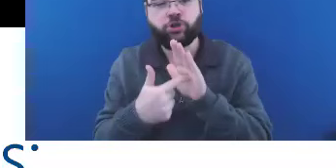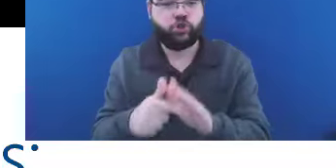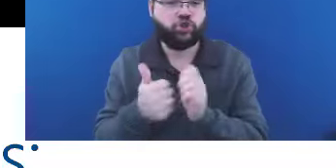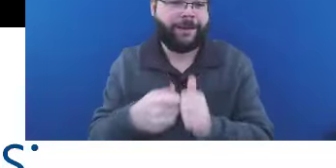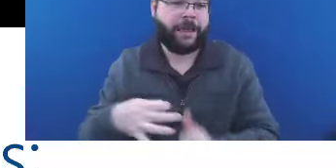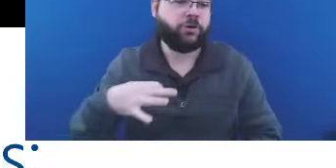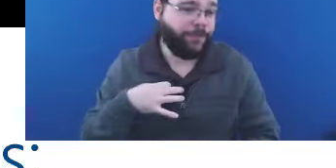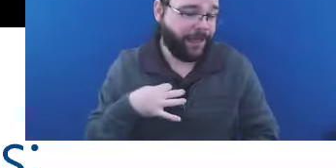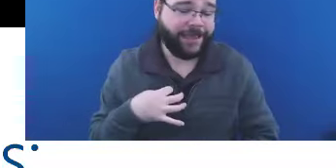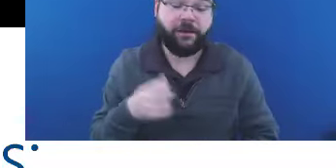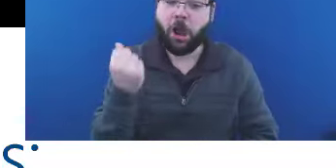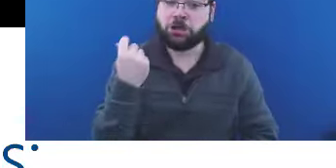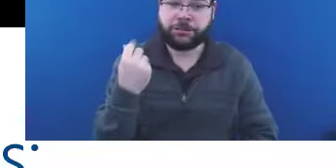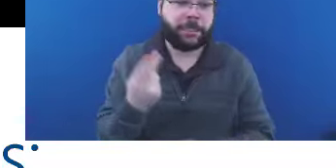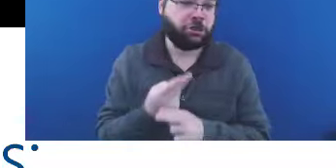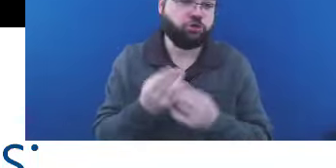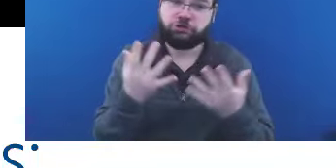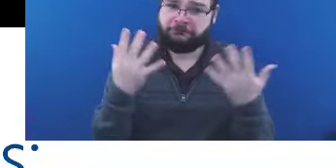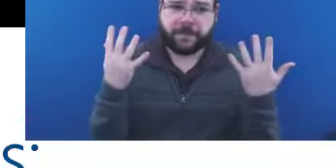very user-friendly.